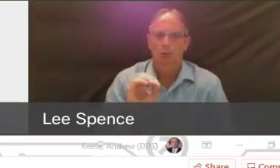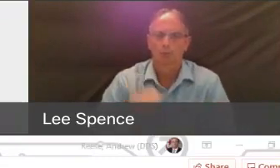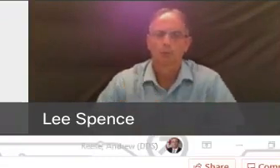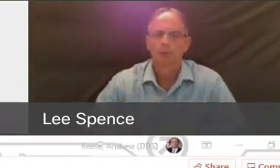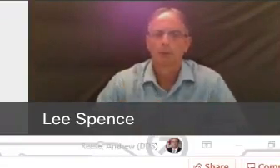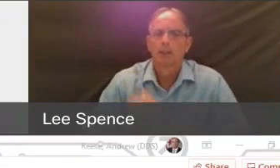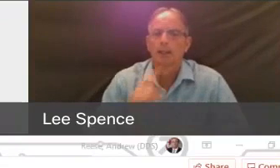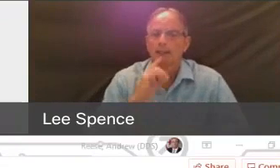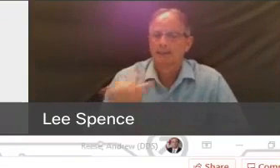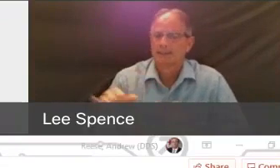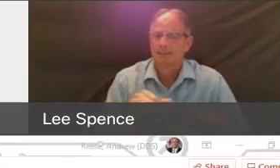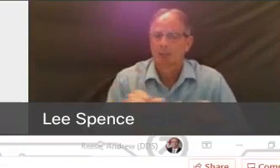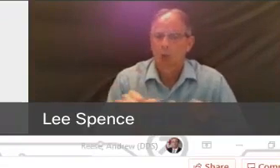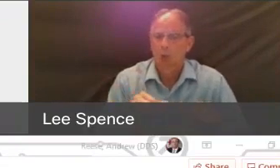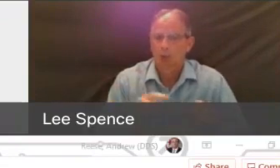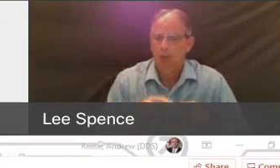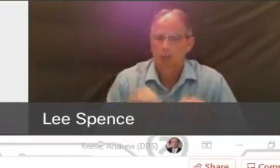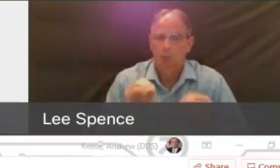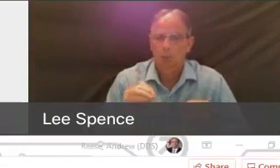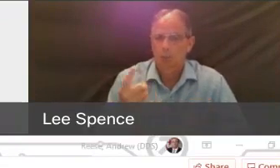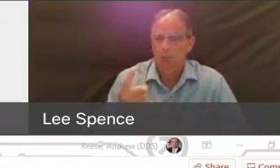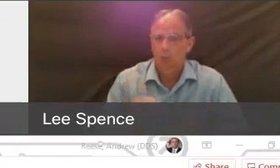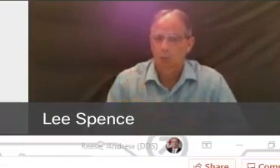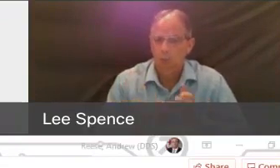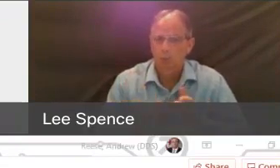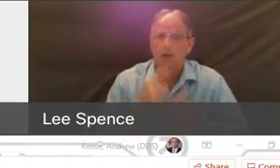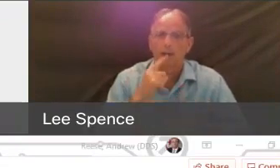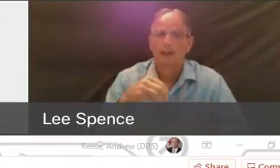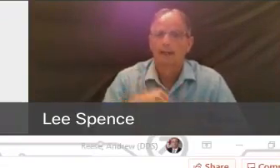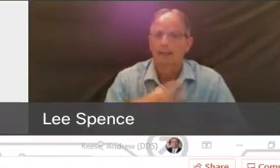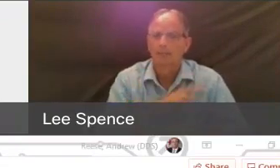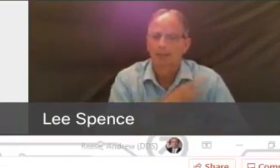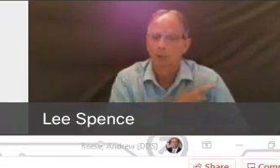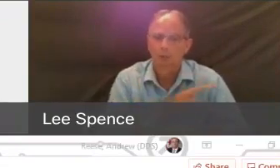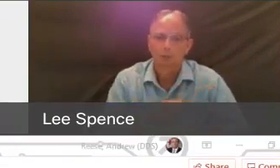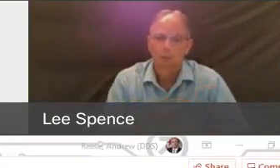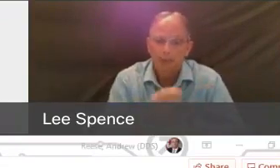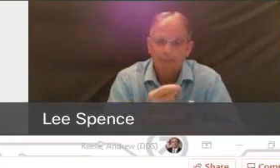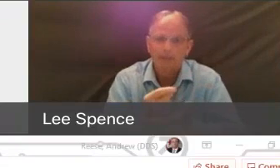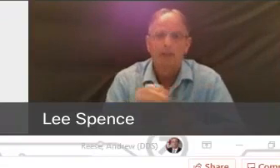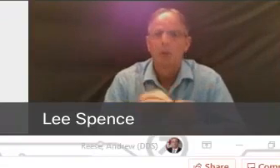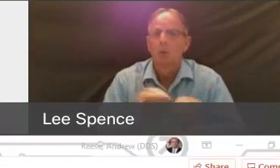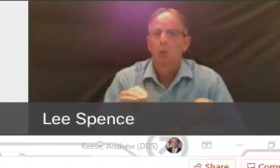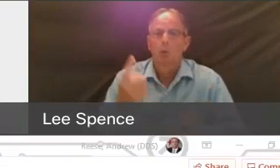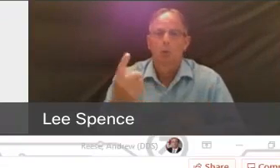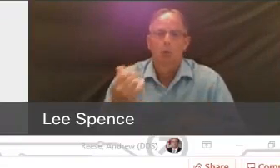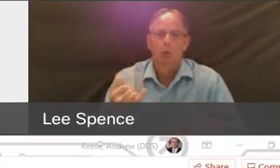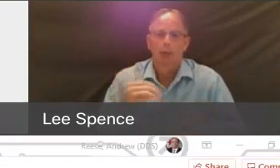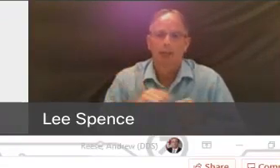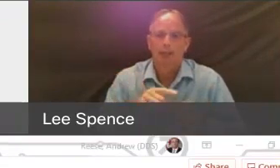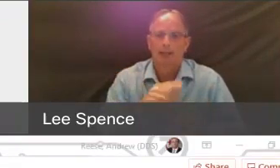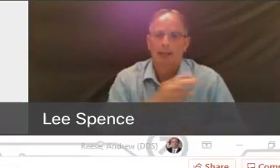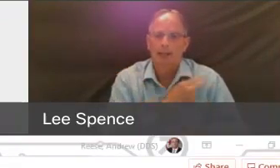And similarly, no one, of course, required inpatient treatment, and there is currently no one in the hospital